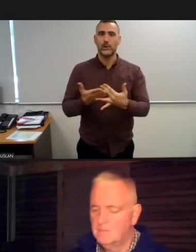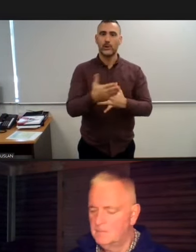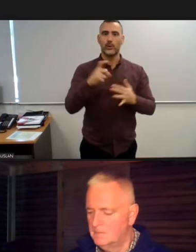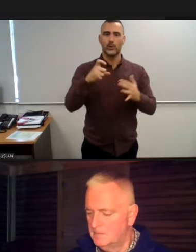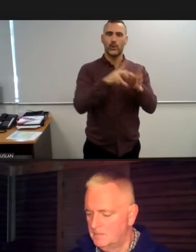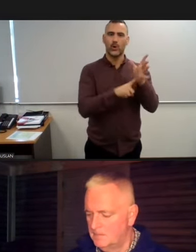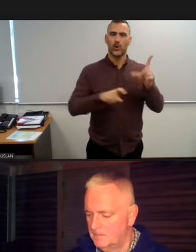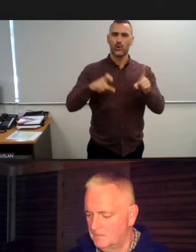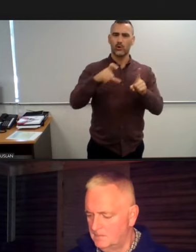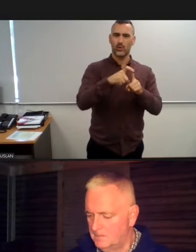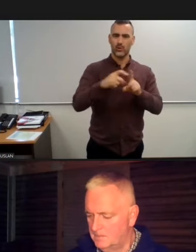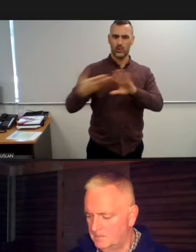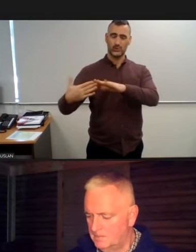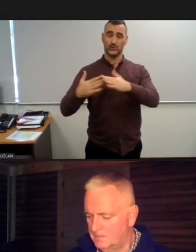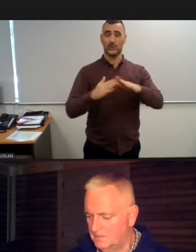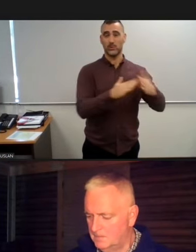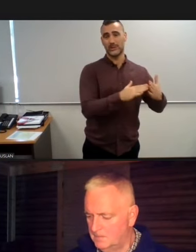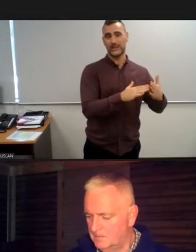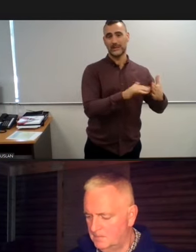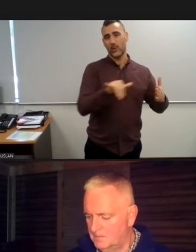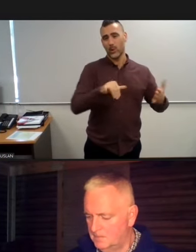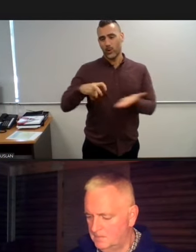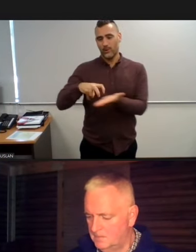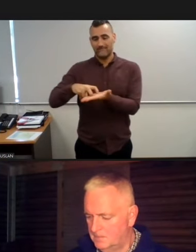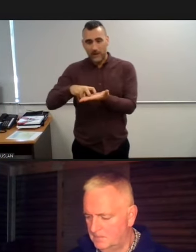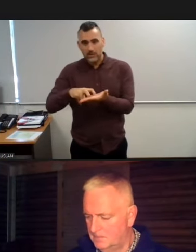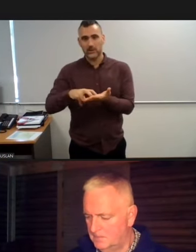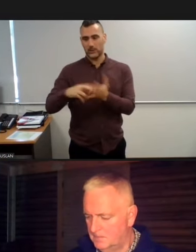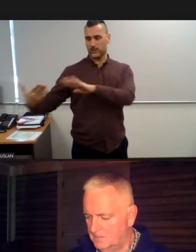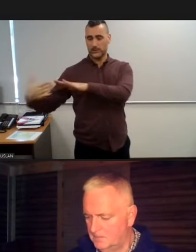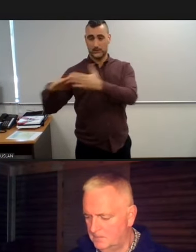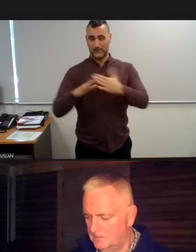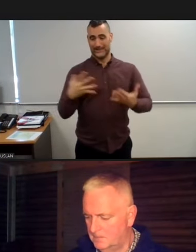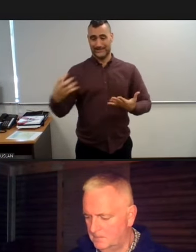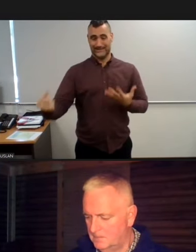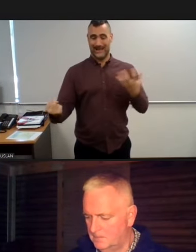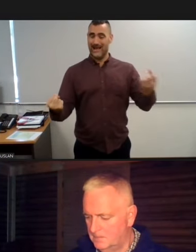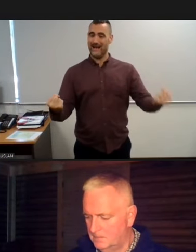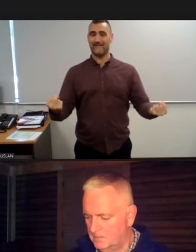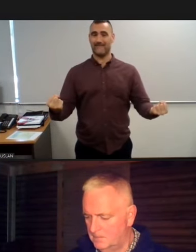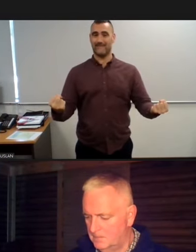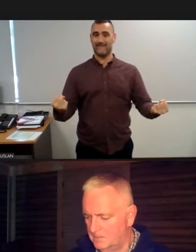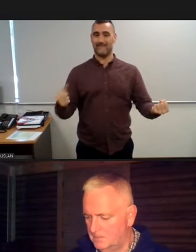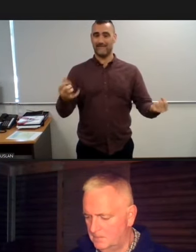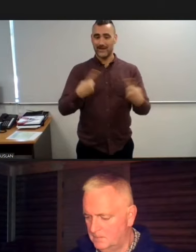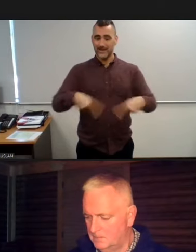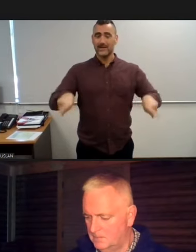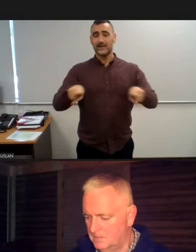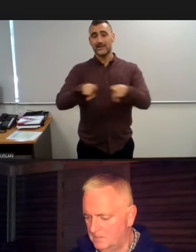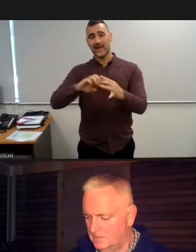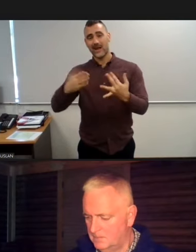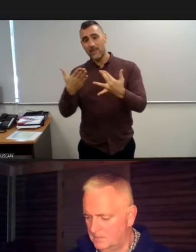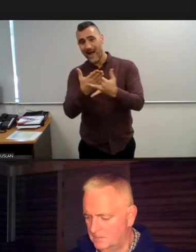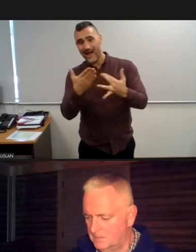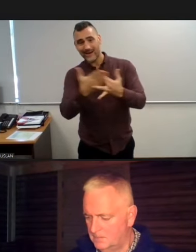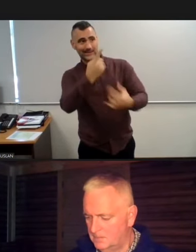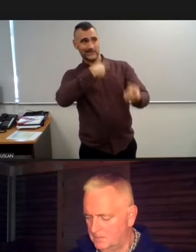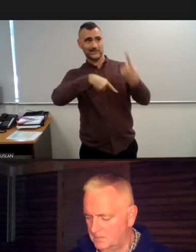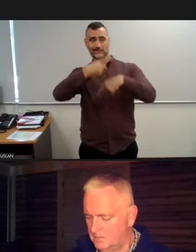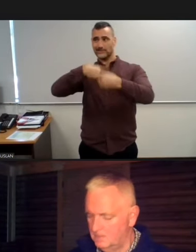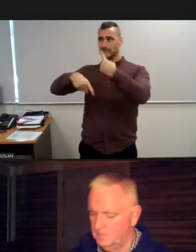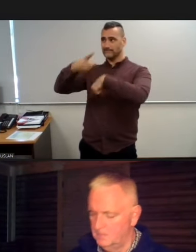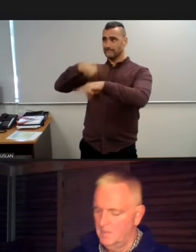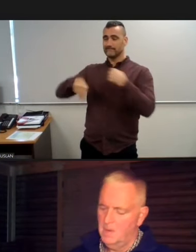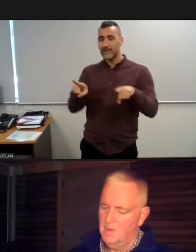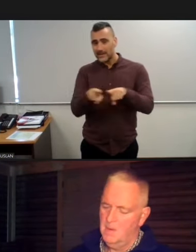more marginal economically, that are a bit more marginal in terms of language and access to information. So therefore, I think probably we're